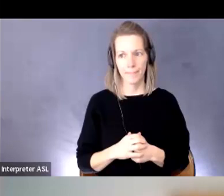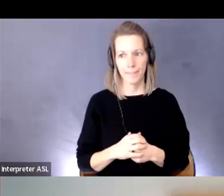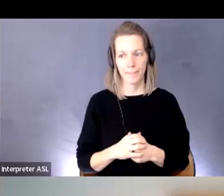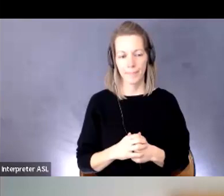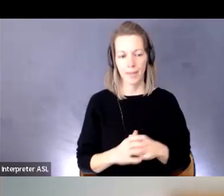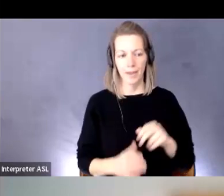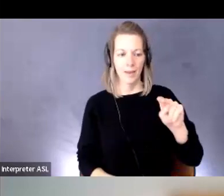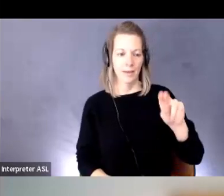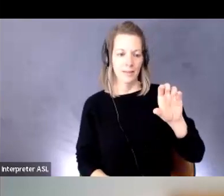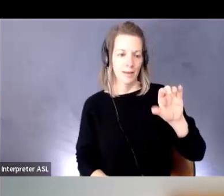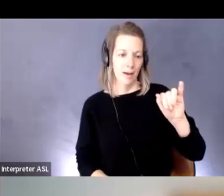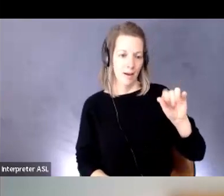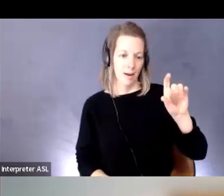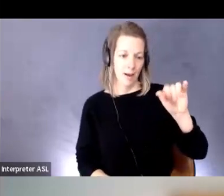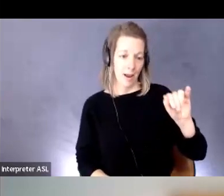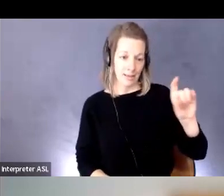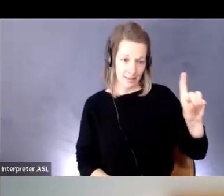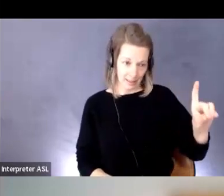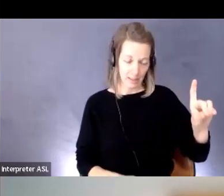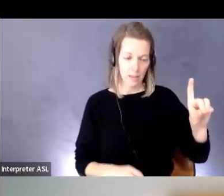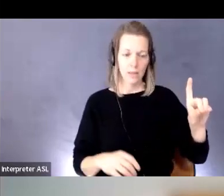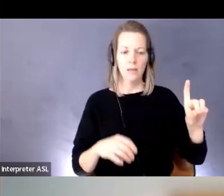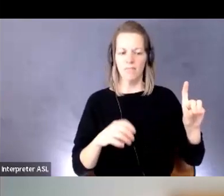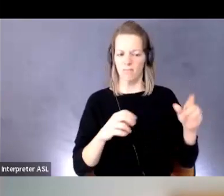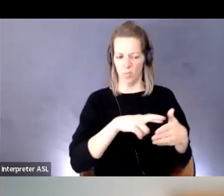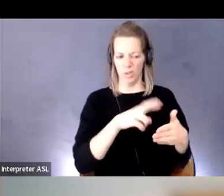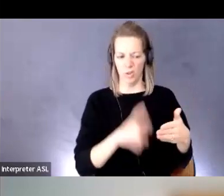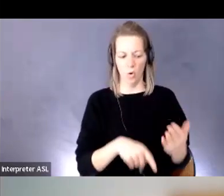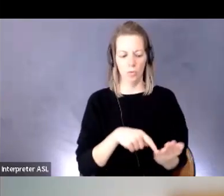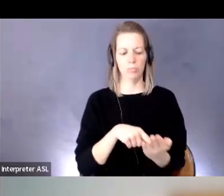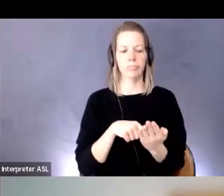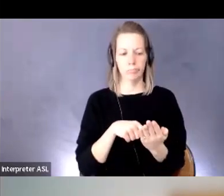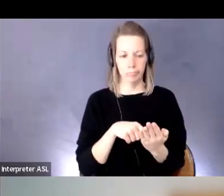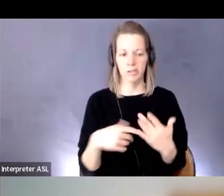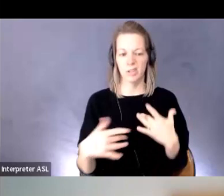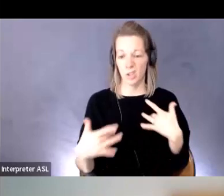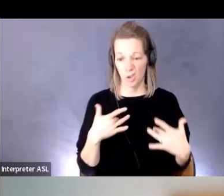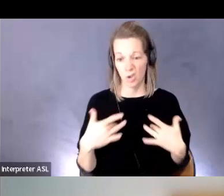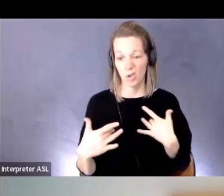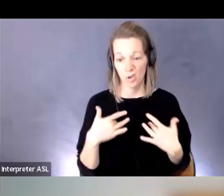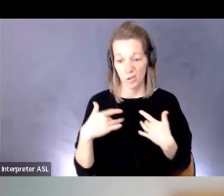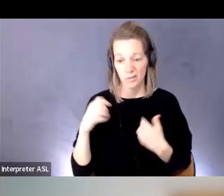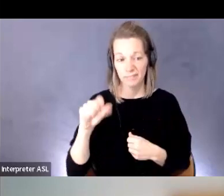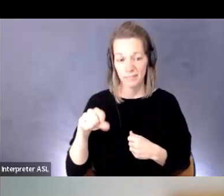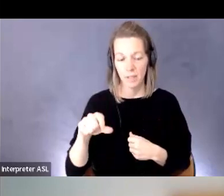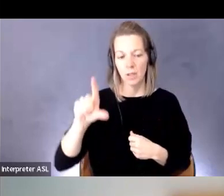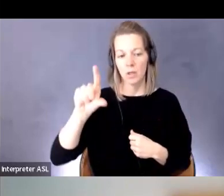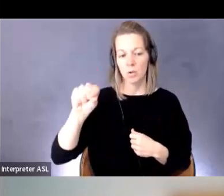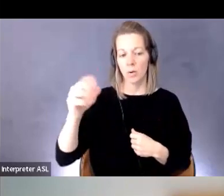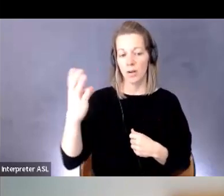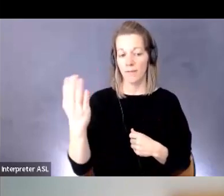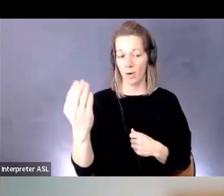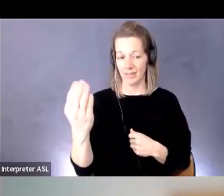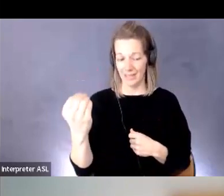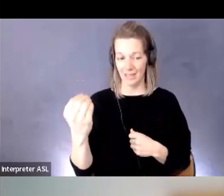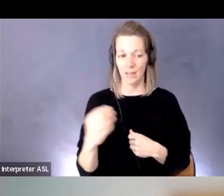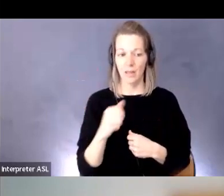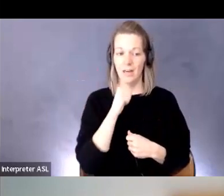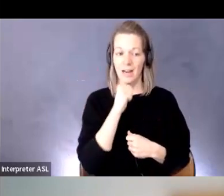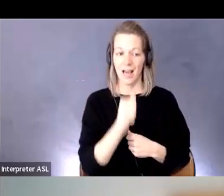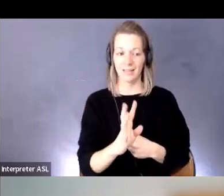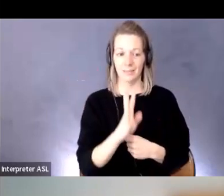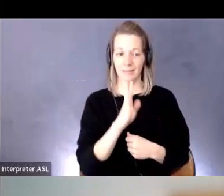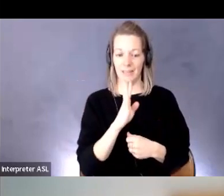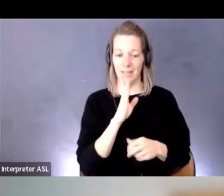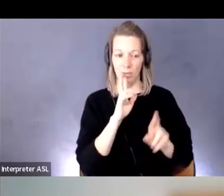The NCI-IDD has uncovered some concerning issues. In a 2014 report, non-speaking respondents,